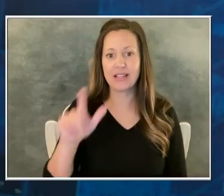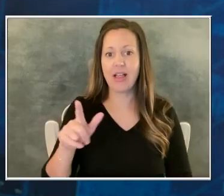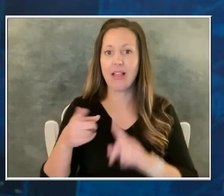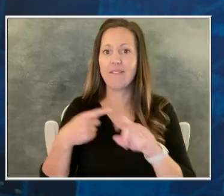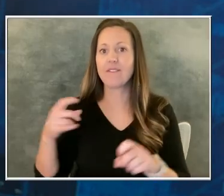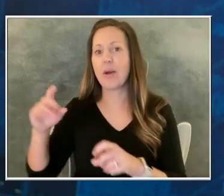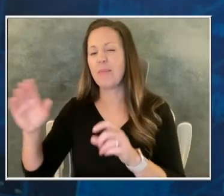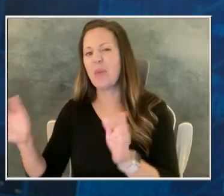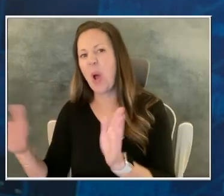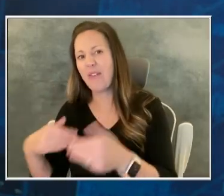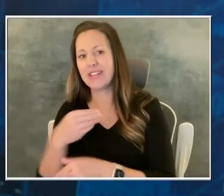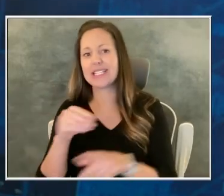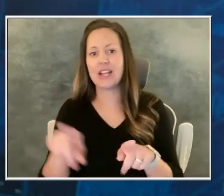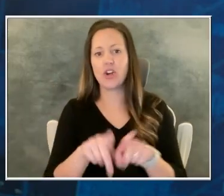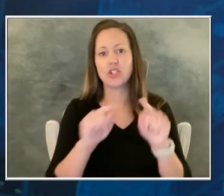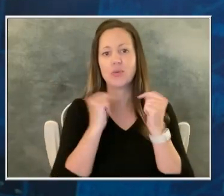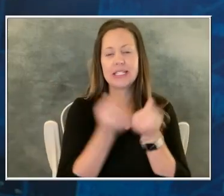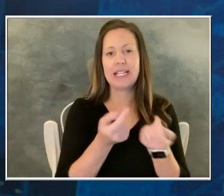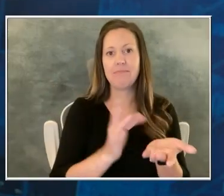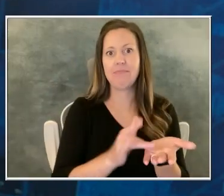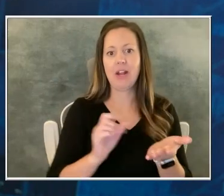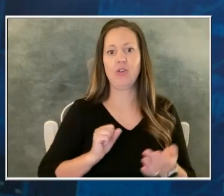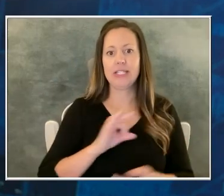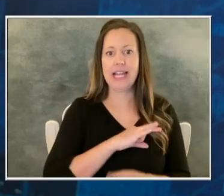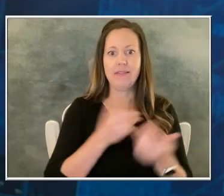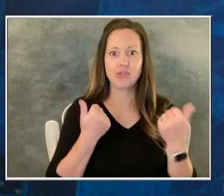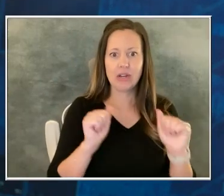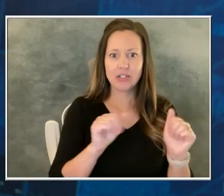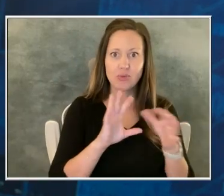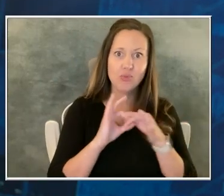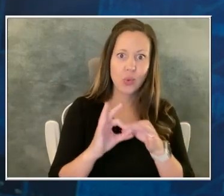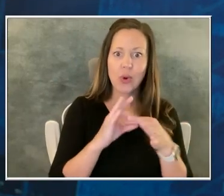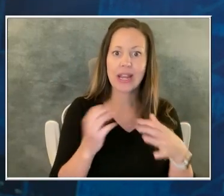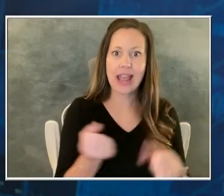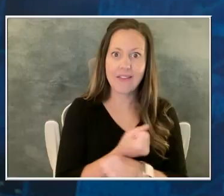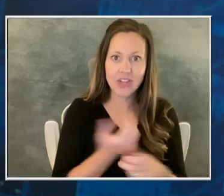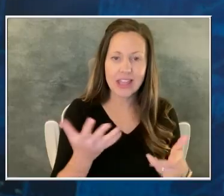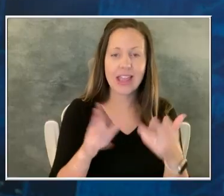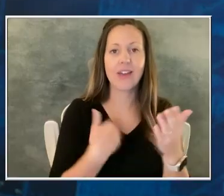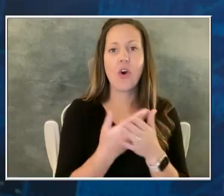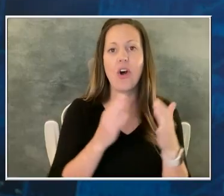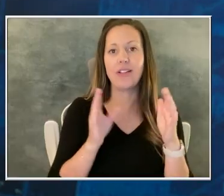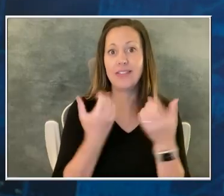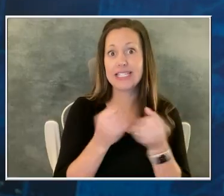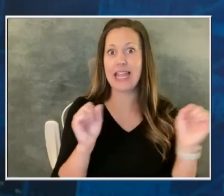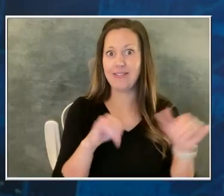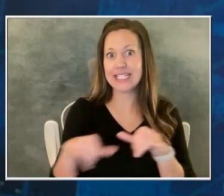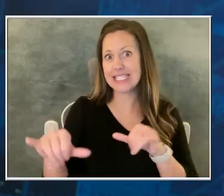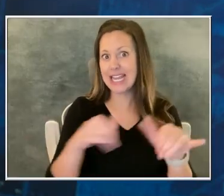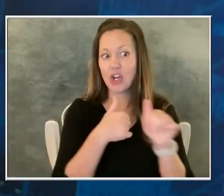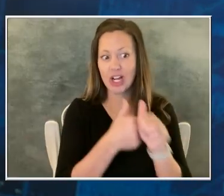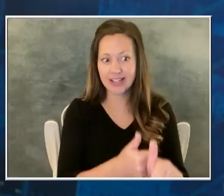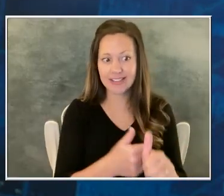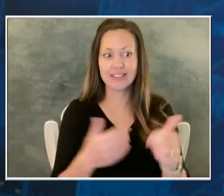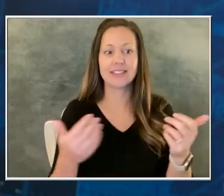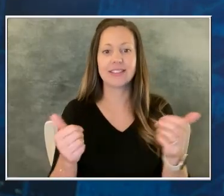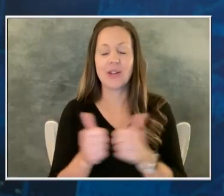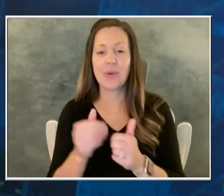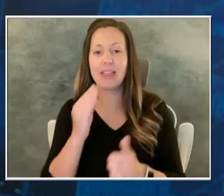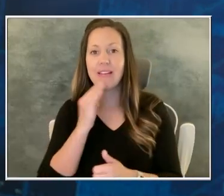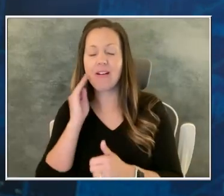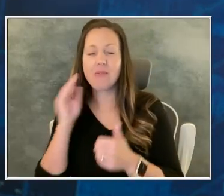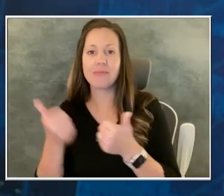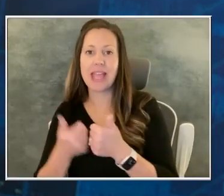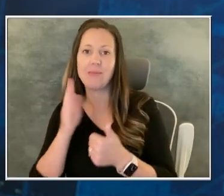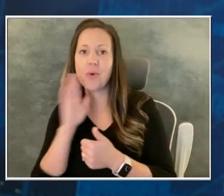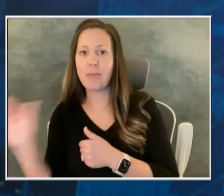team medical staff, to coordinate everything, make sure everything, all the safety standards that we have with a home game here will be just the same